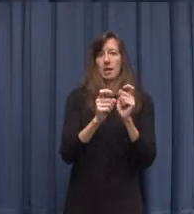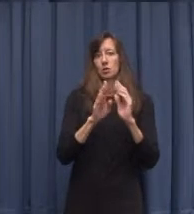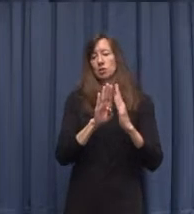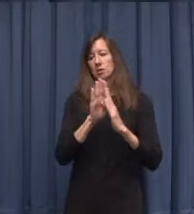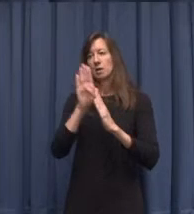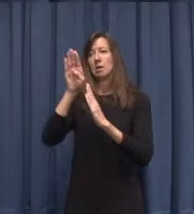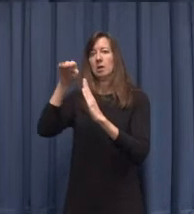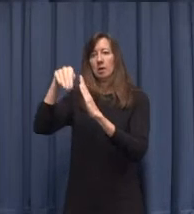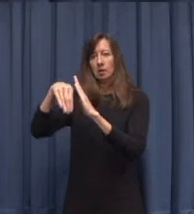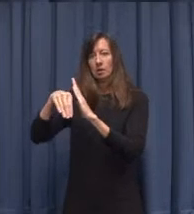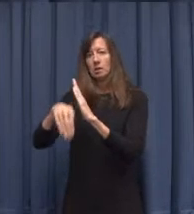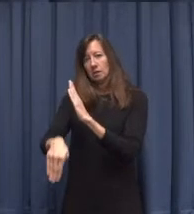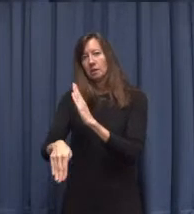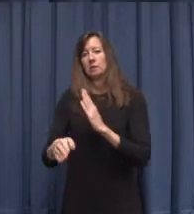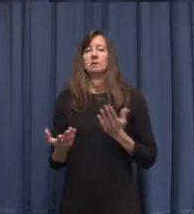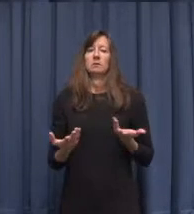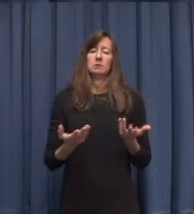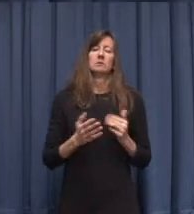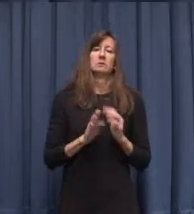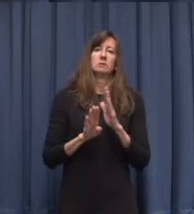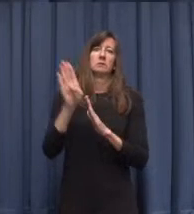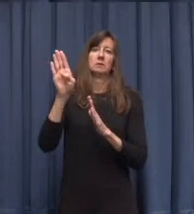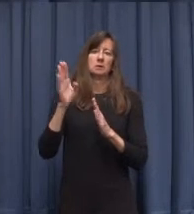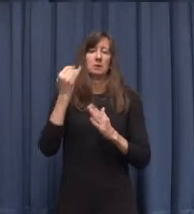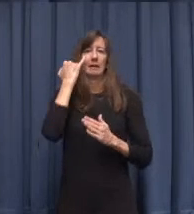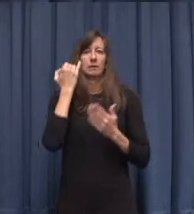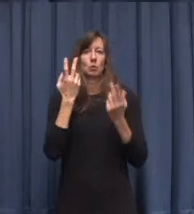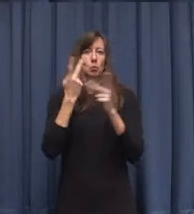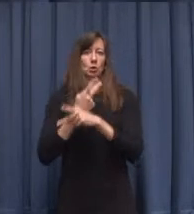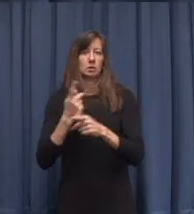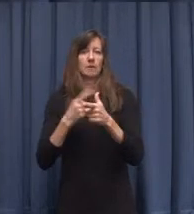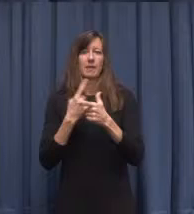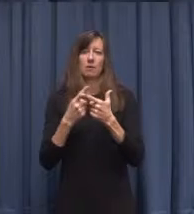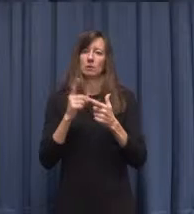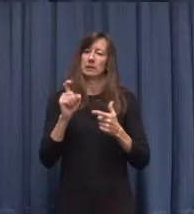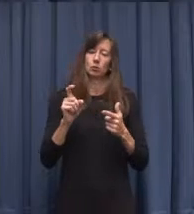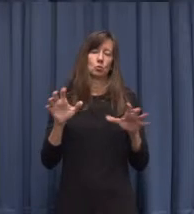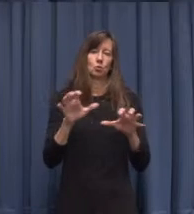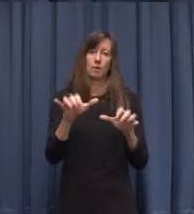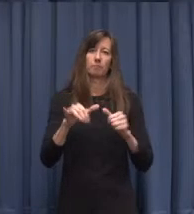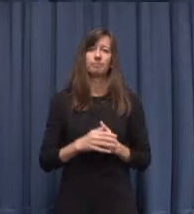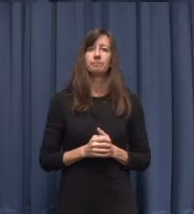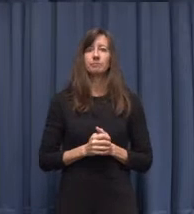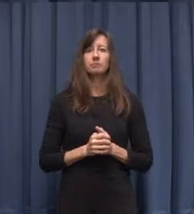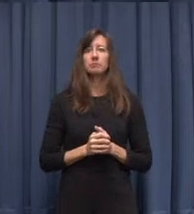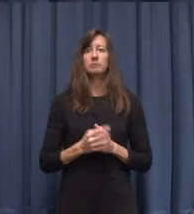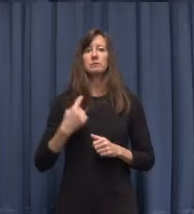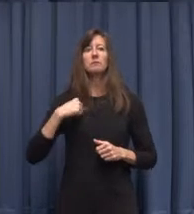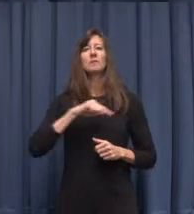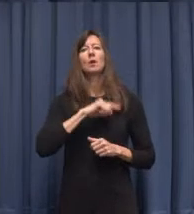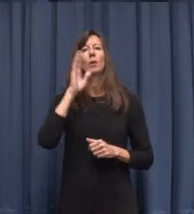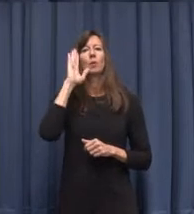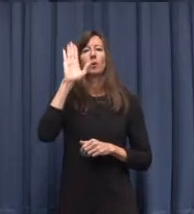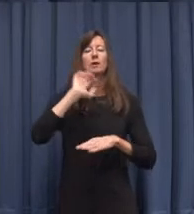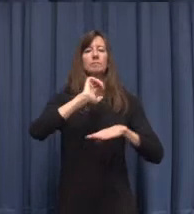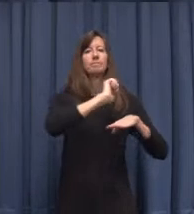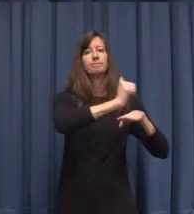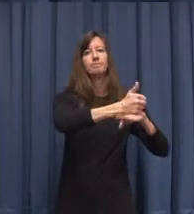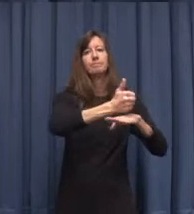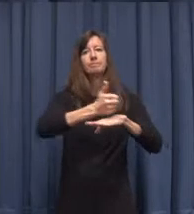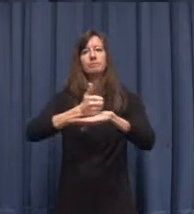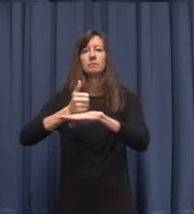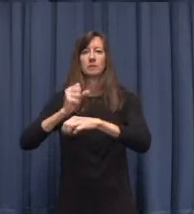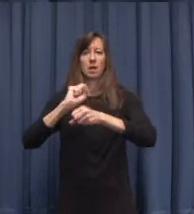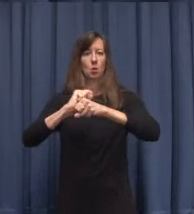We have set up and have learned a lot about how to do this, of course, in the first wave, extensive remote work protocols so that we can continue